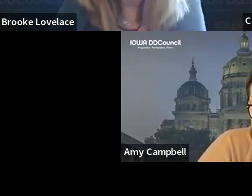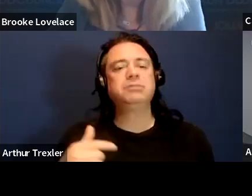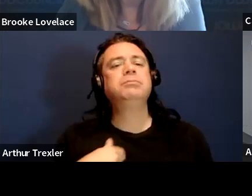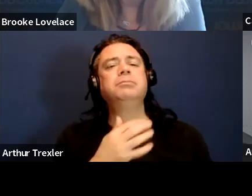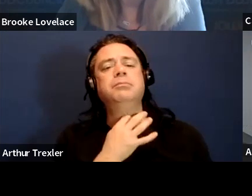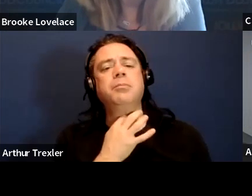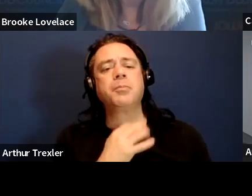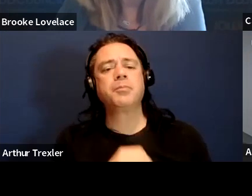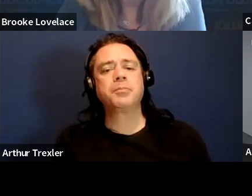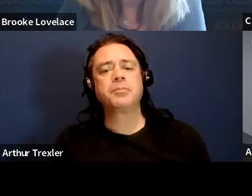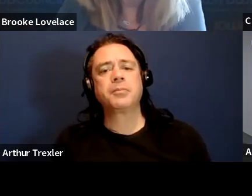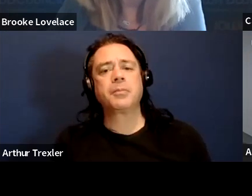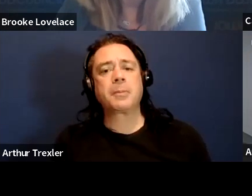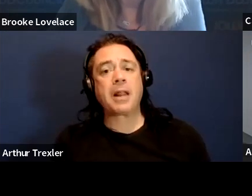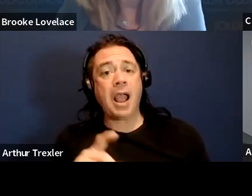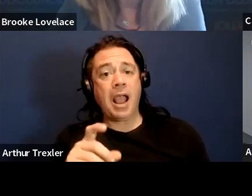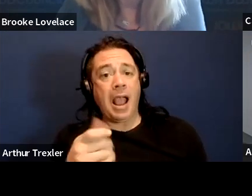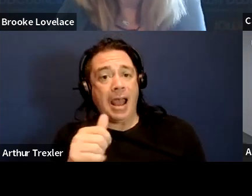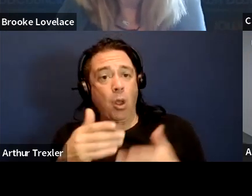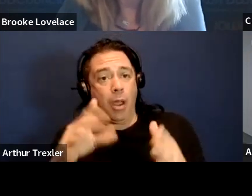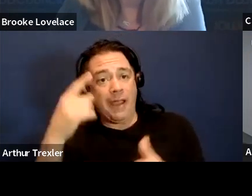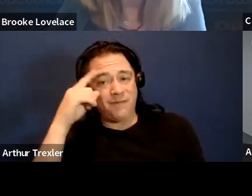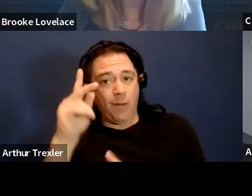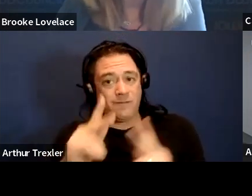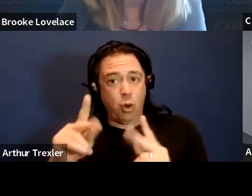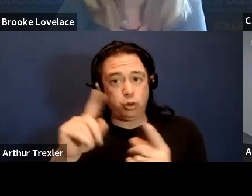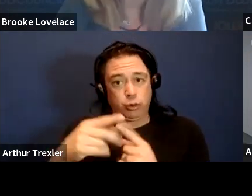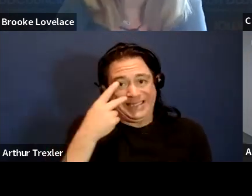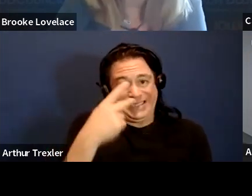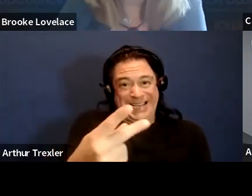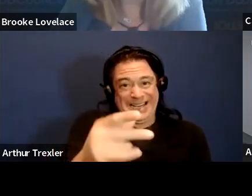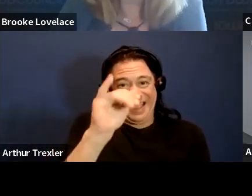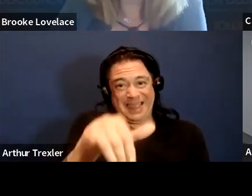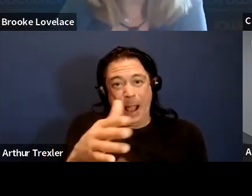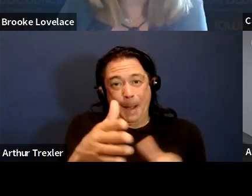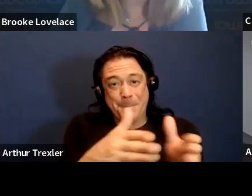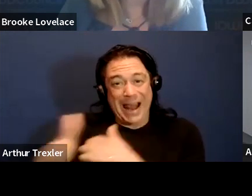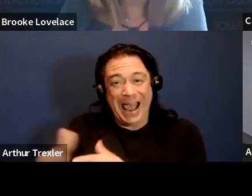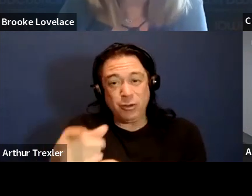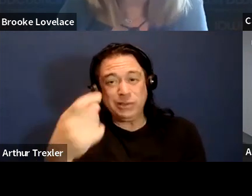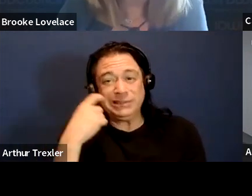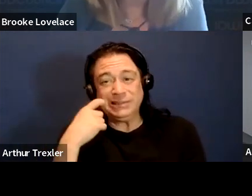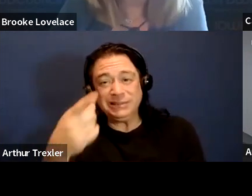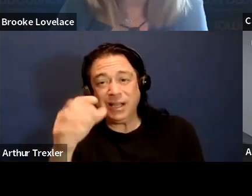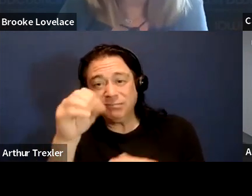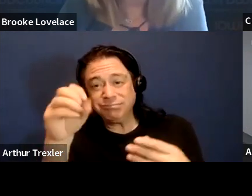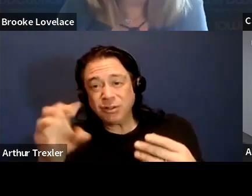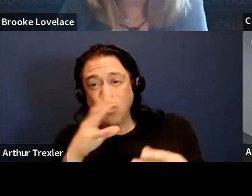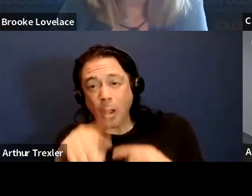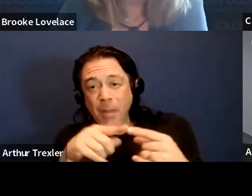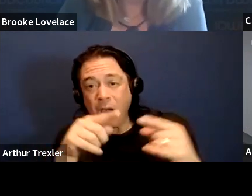curious, is there a way for folks to actually see the plan that you referenced? Is that available?